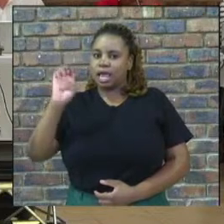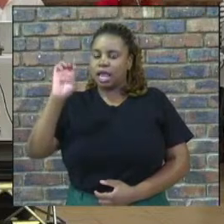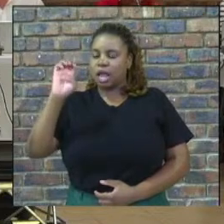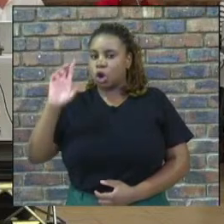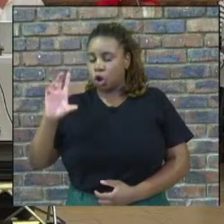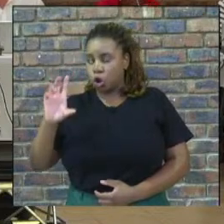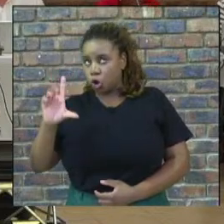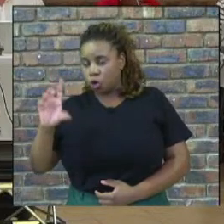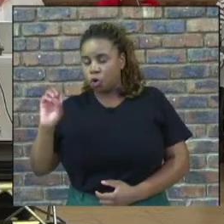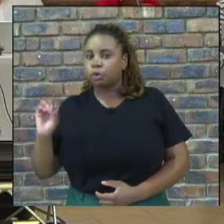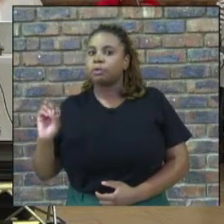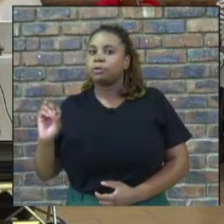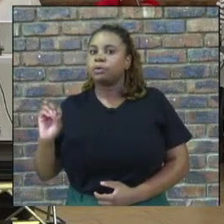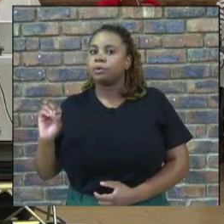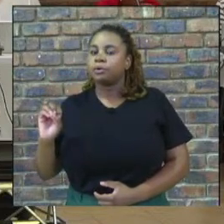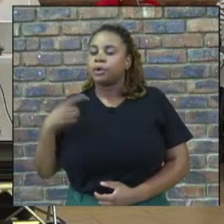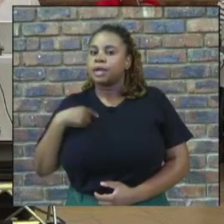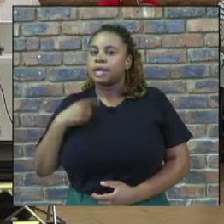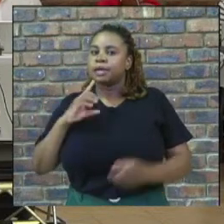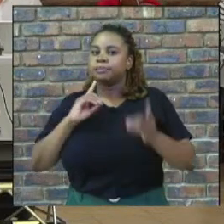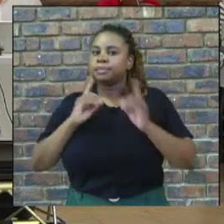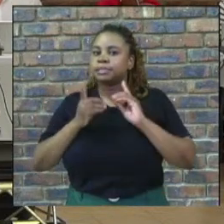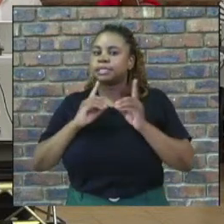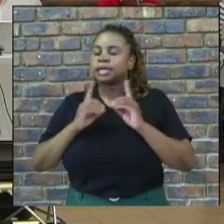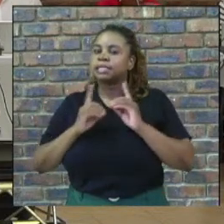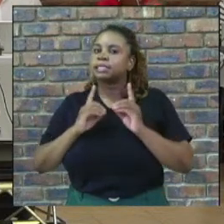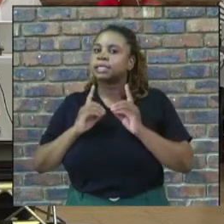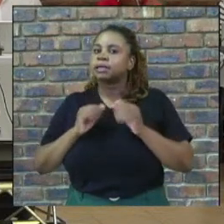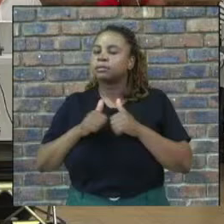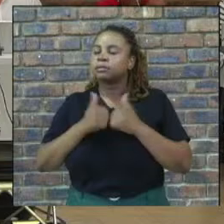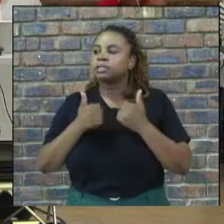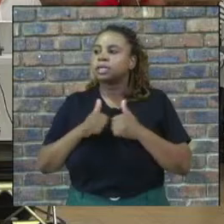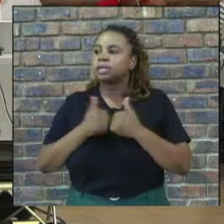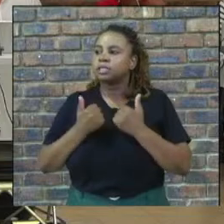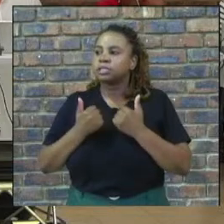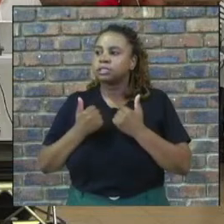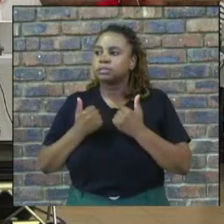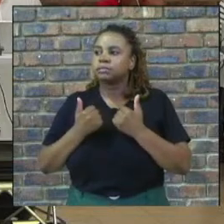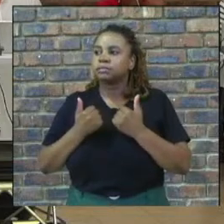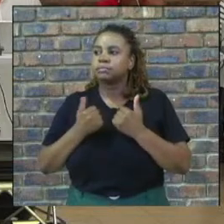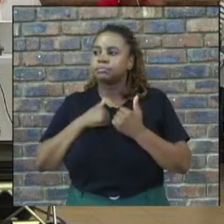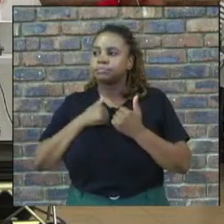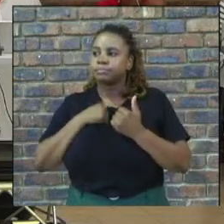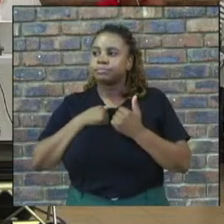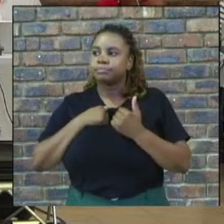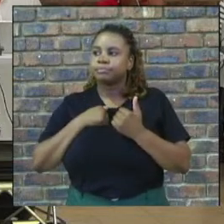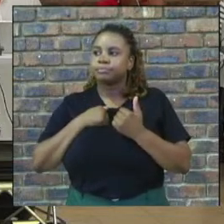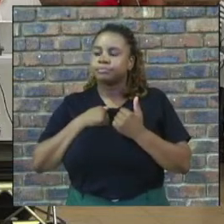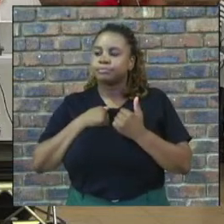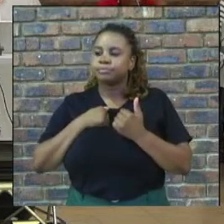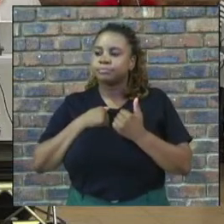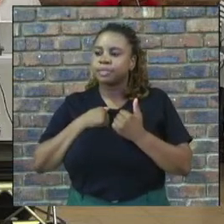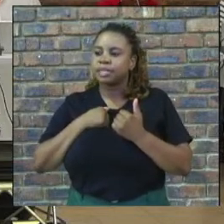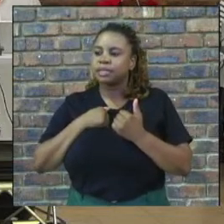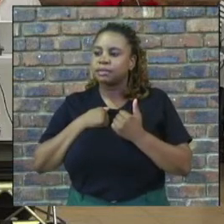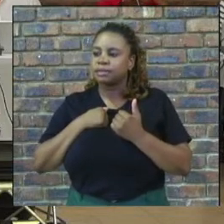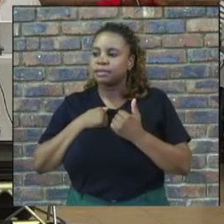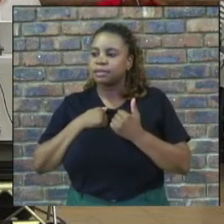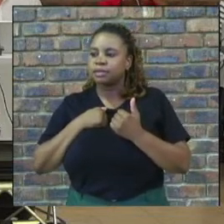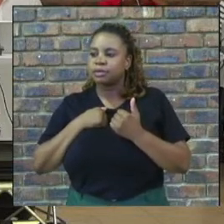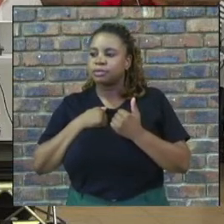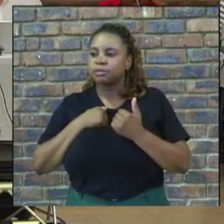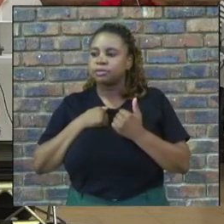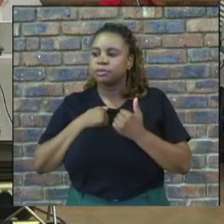ka mathata a re ban I was ne ke na le shop during